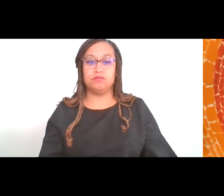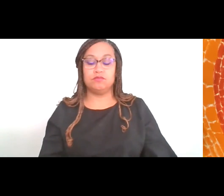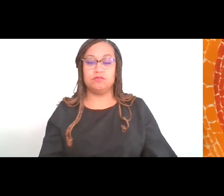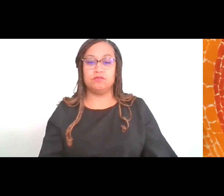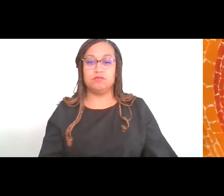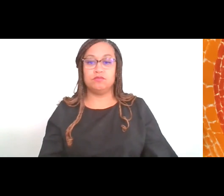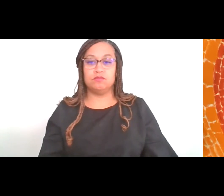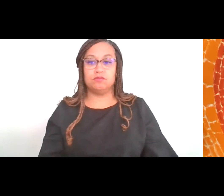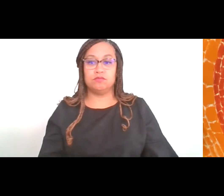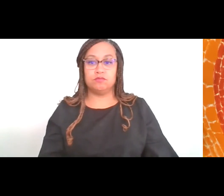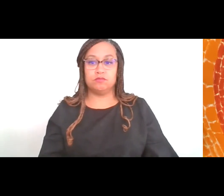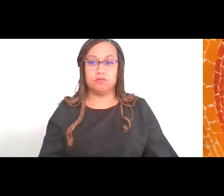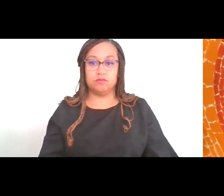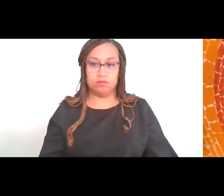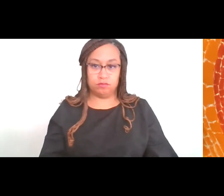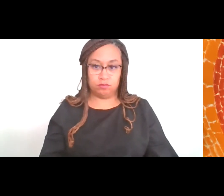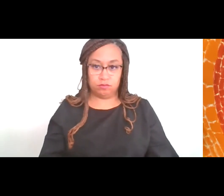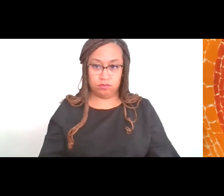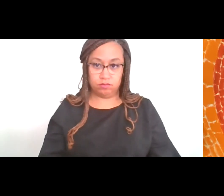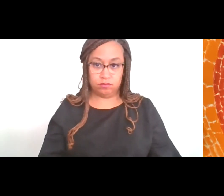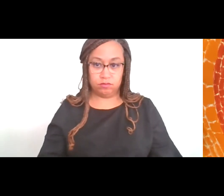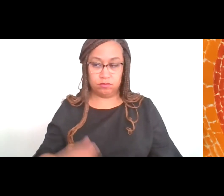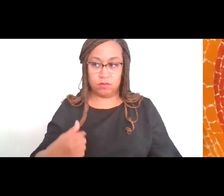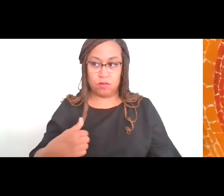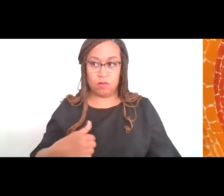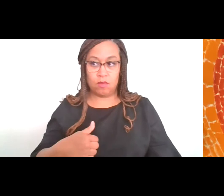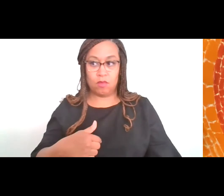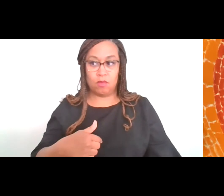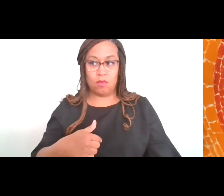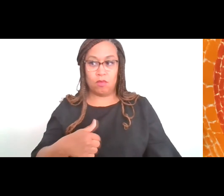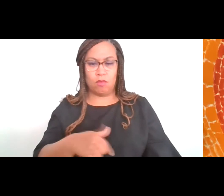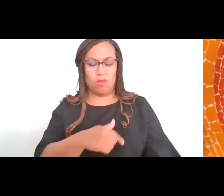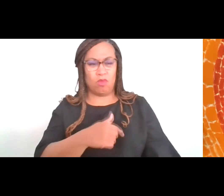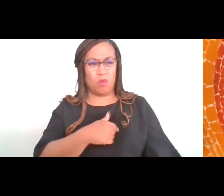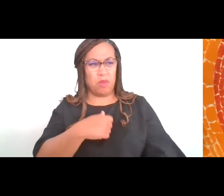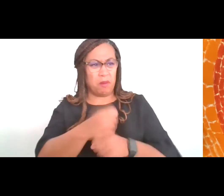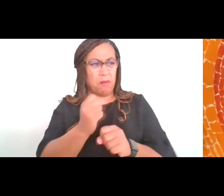We are created with an inner drive.